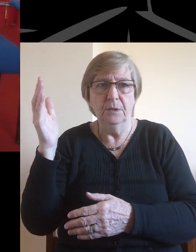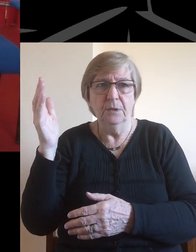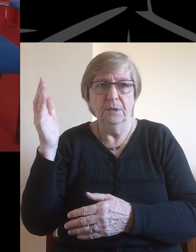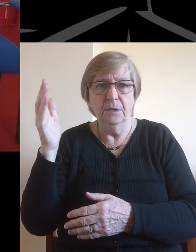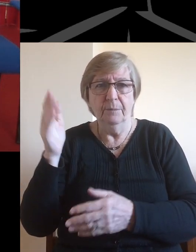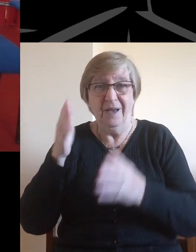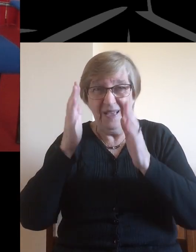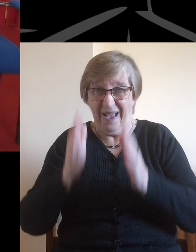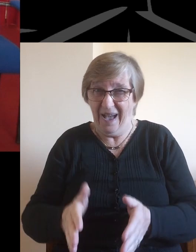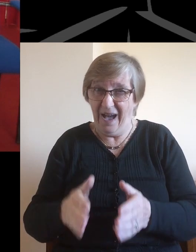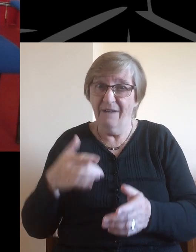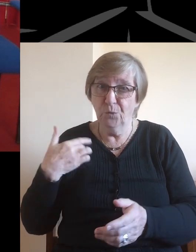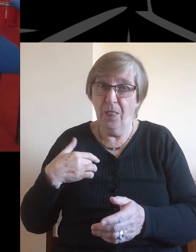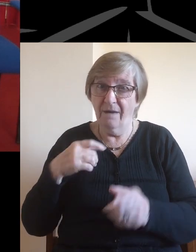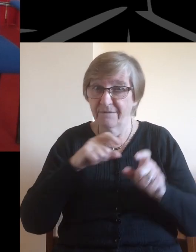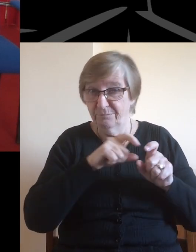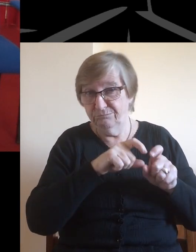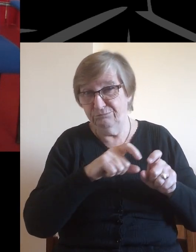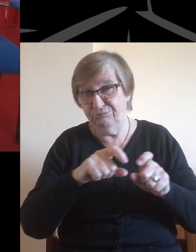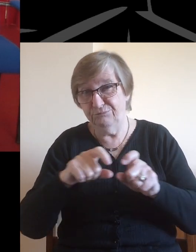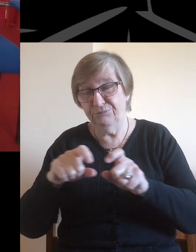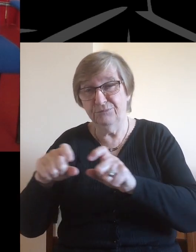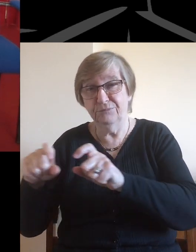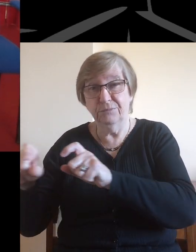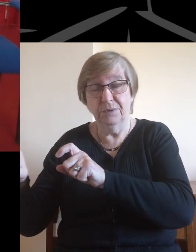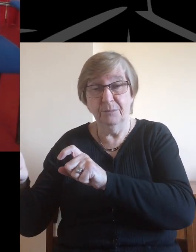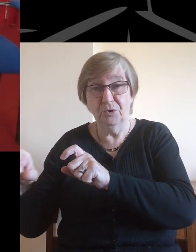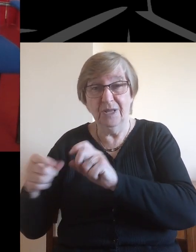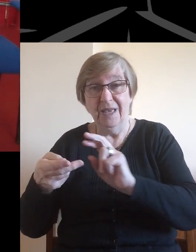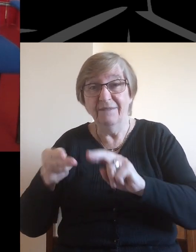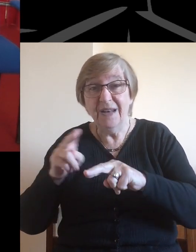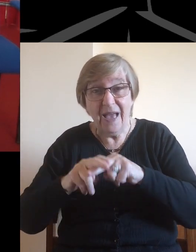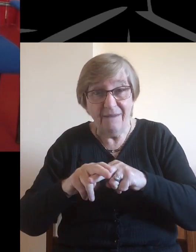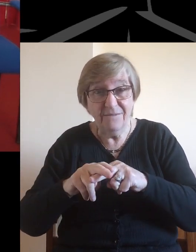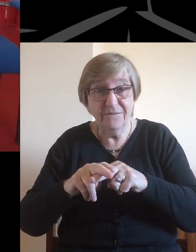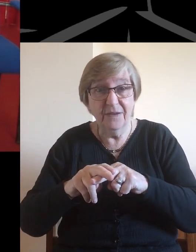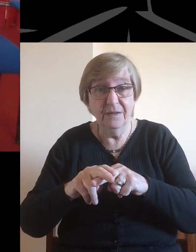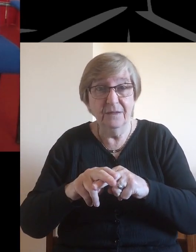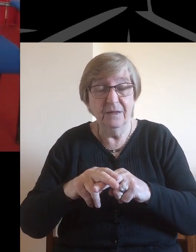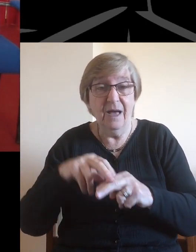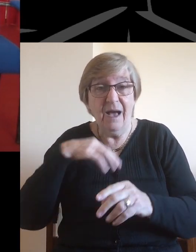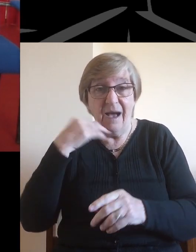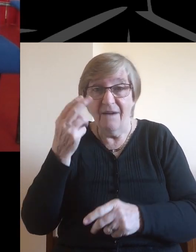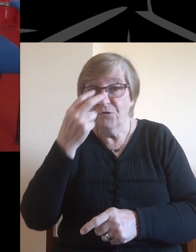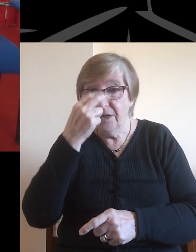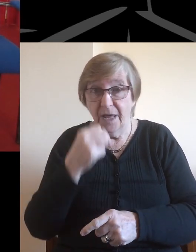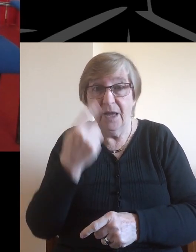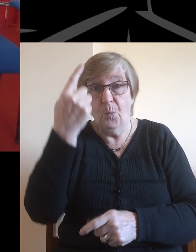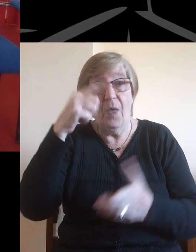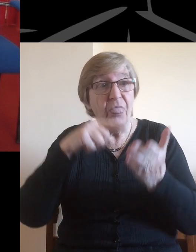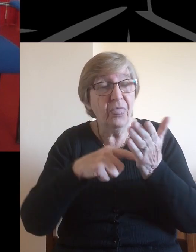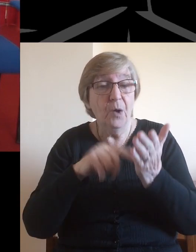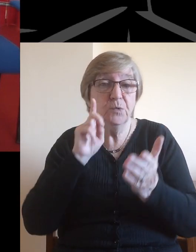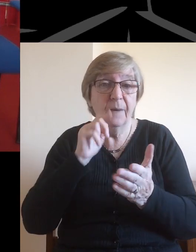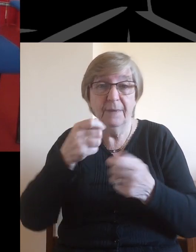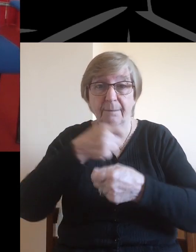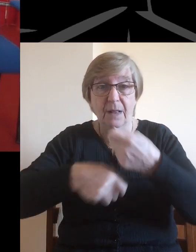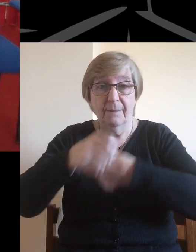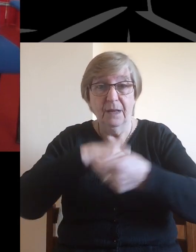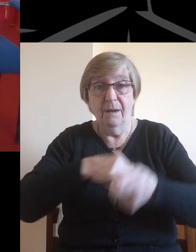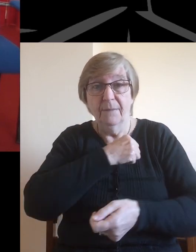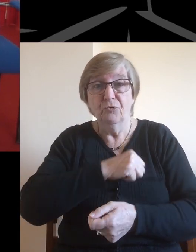except he's going to have to live for a long time, because even at that rate, even this preaching every night, 1,000 people a night